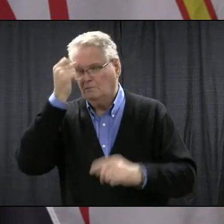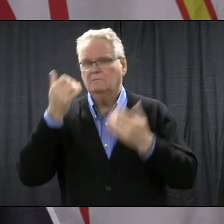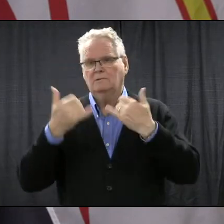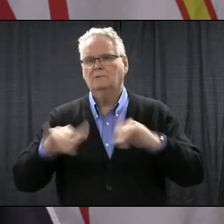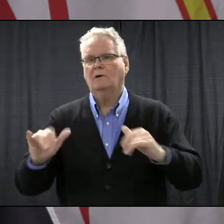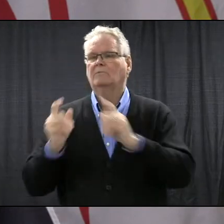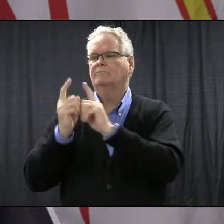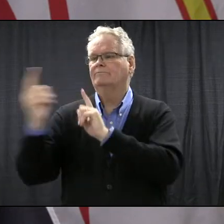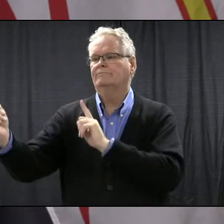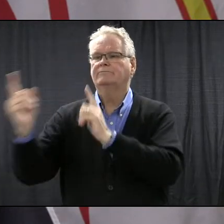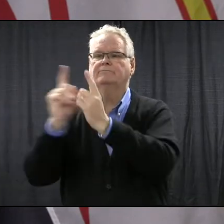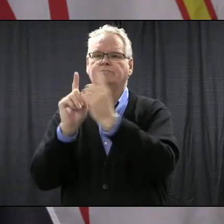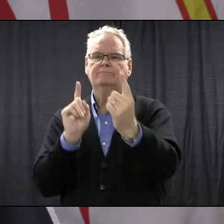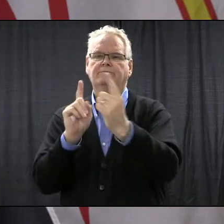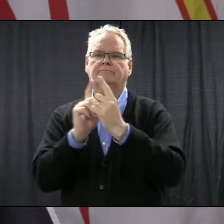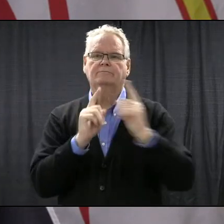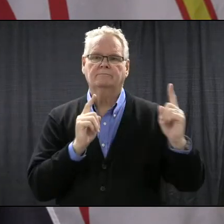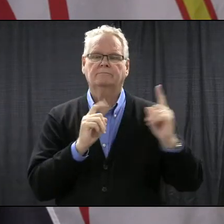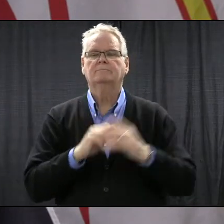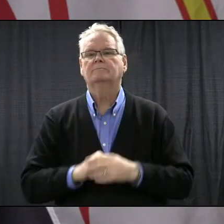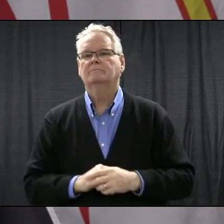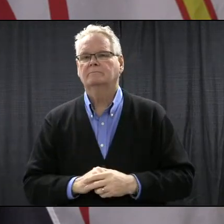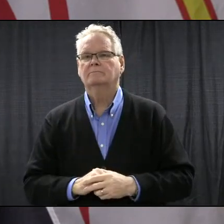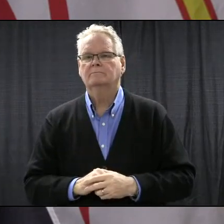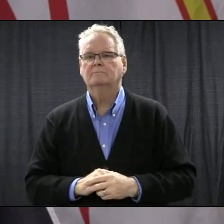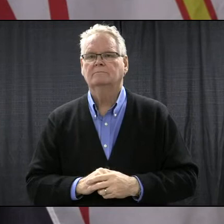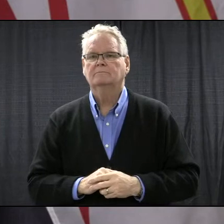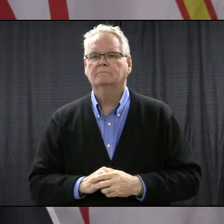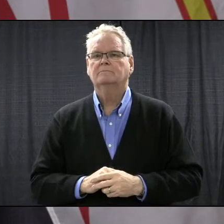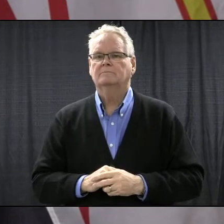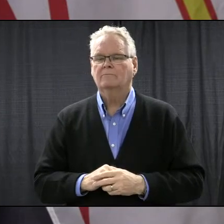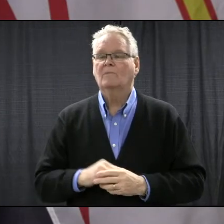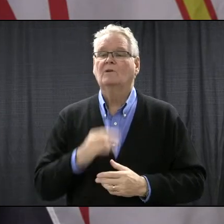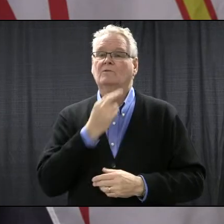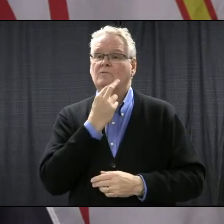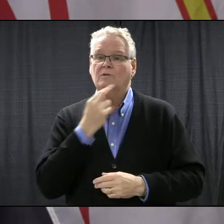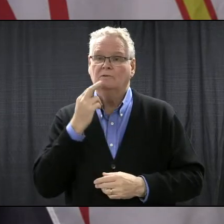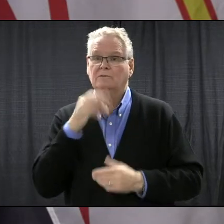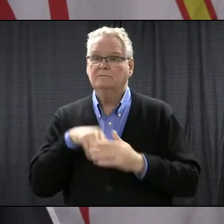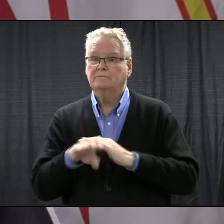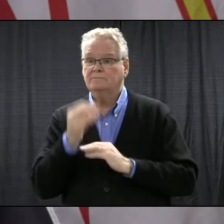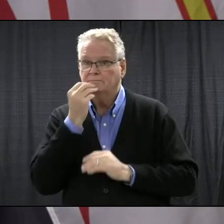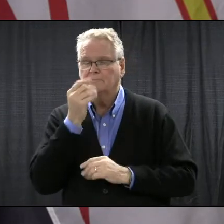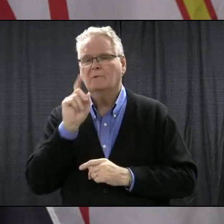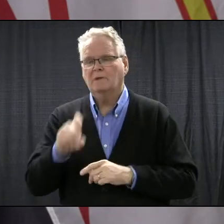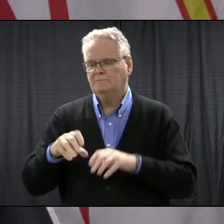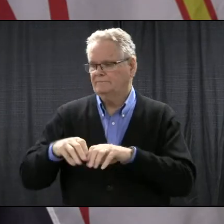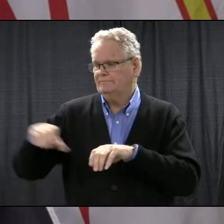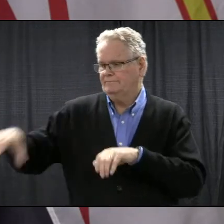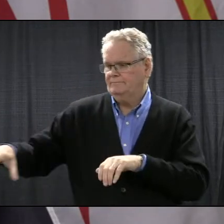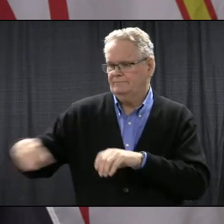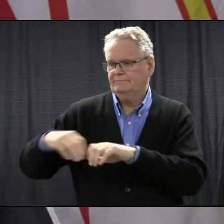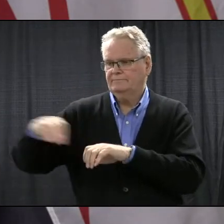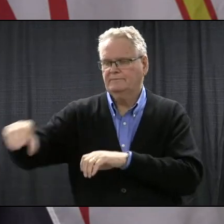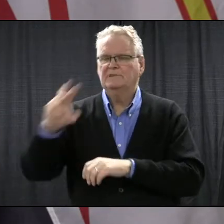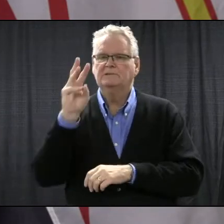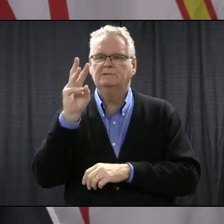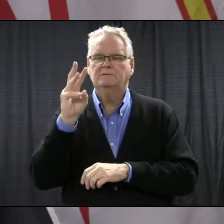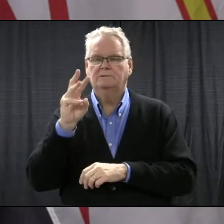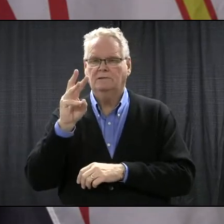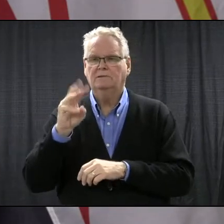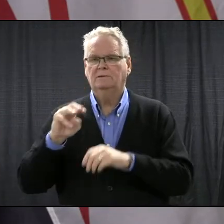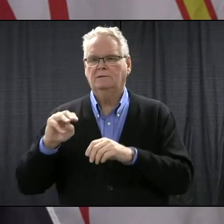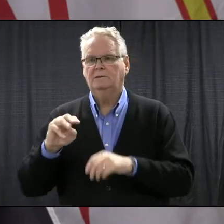at adjacent tables. And self-serve buffets remain prohibited at this time. If we see sustained low case counts and